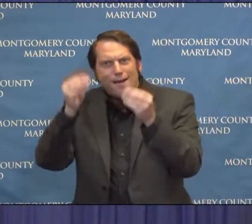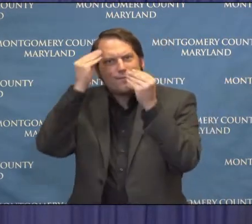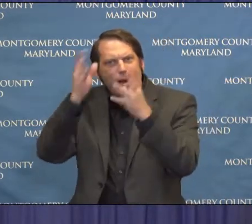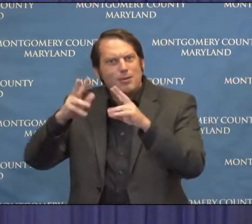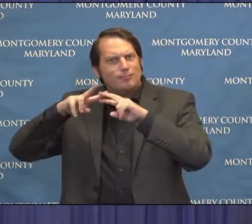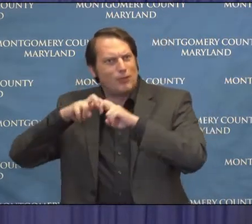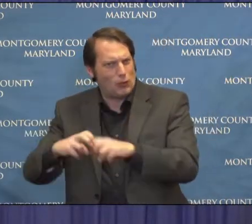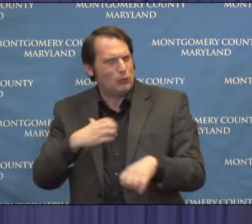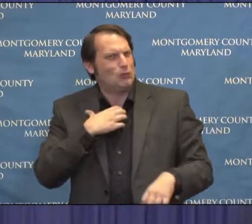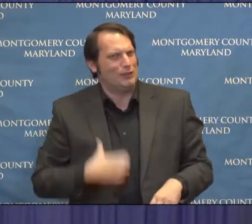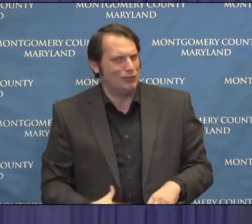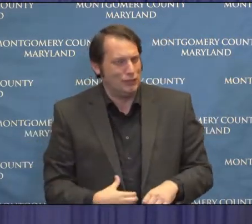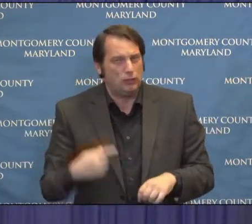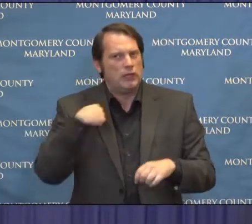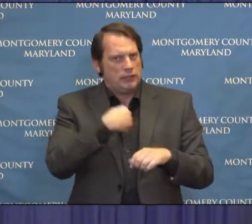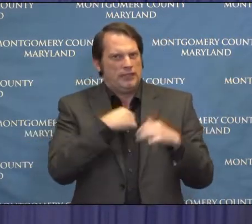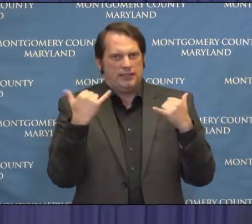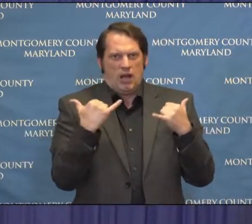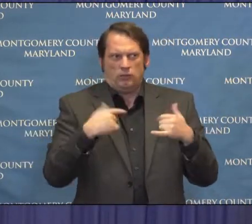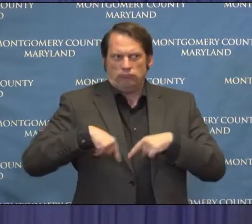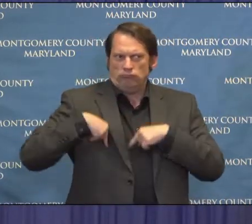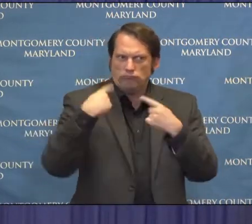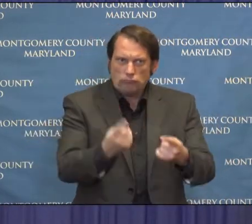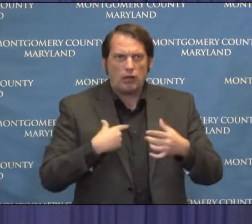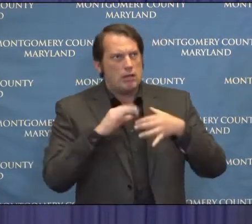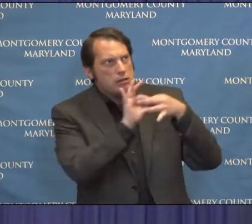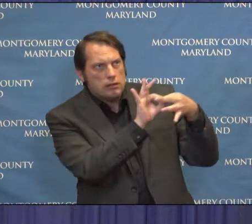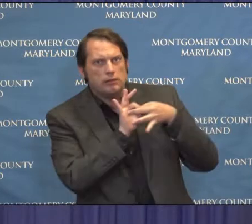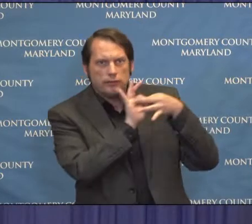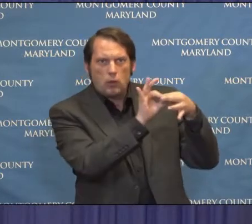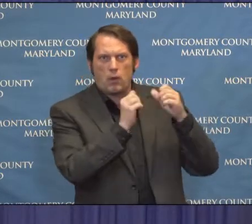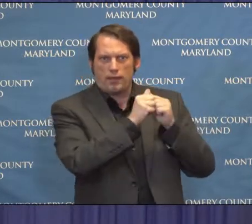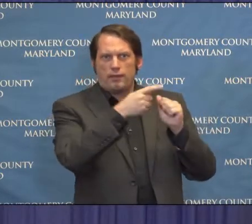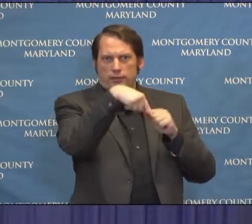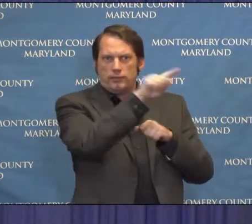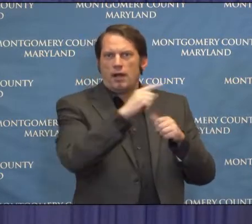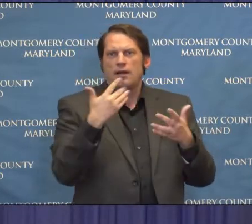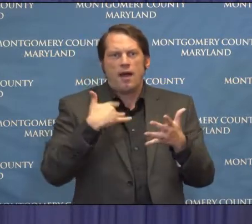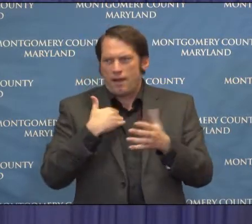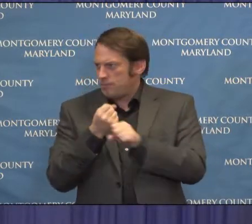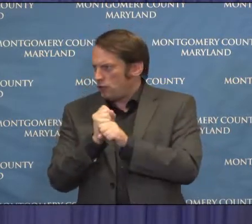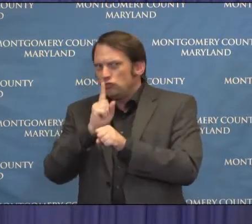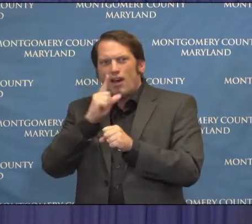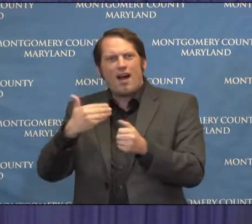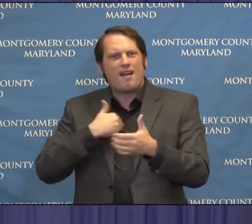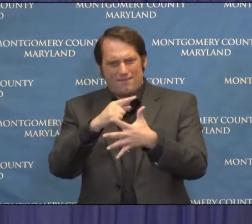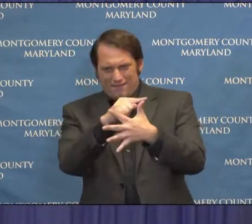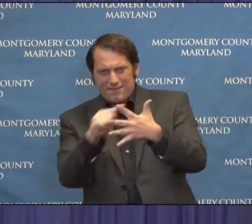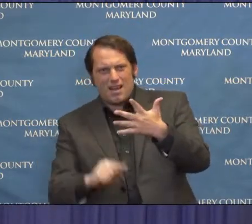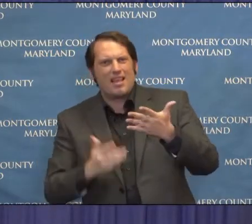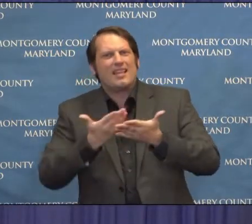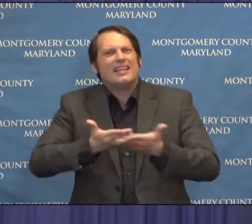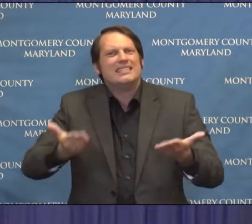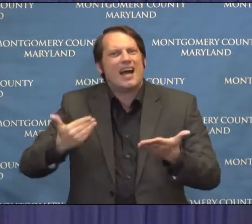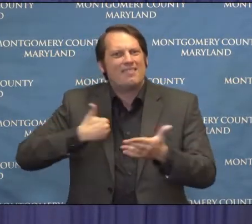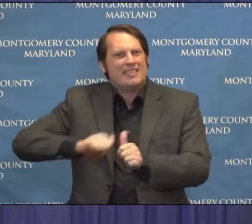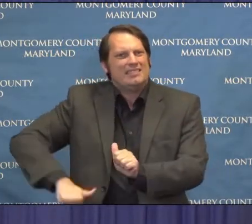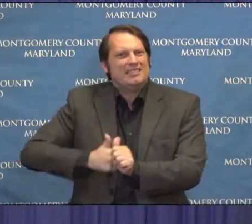on supplies. I think everybody knows that supplies have been in short supplies, particularly personal